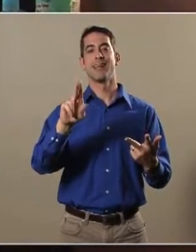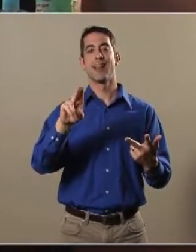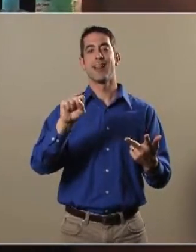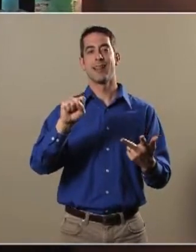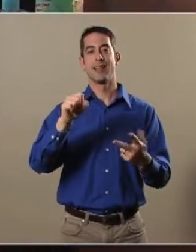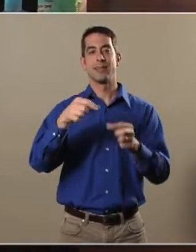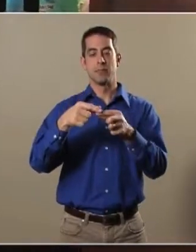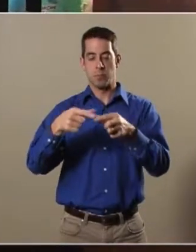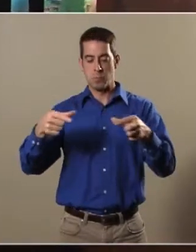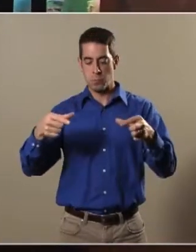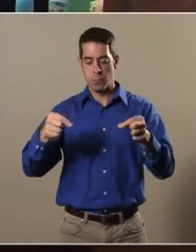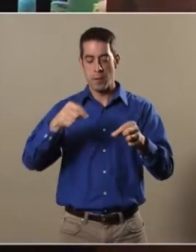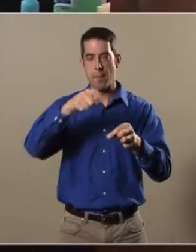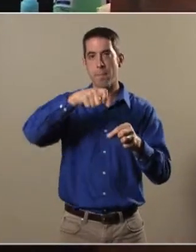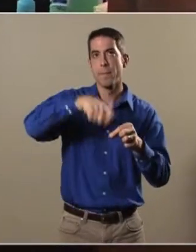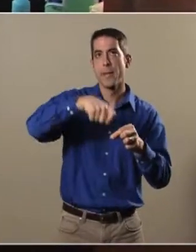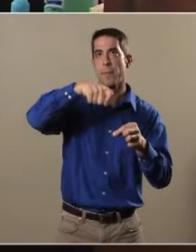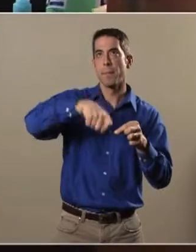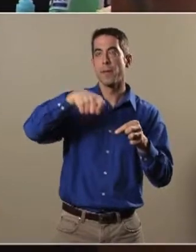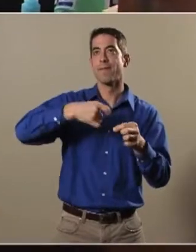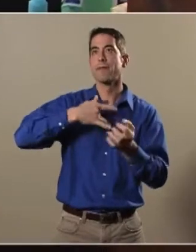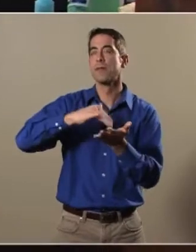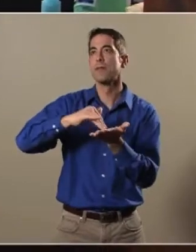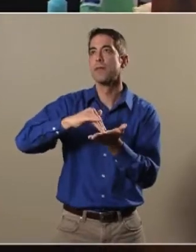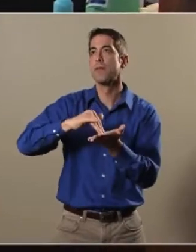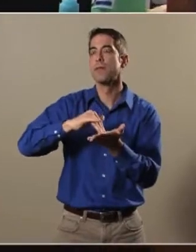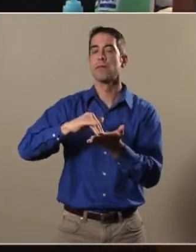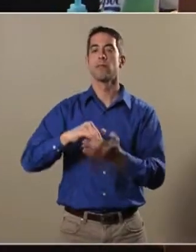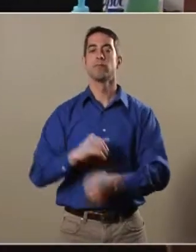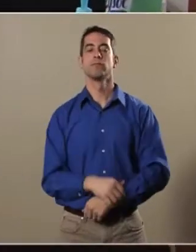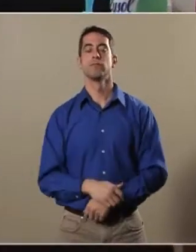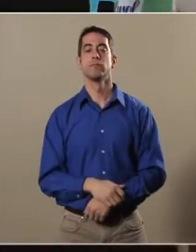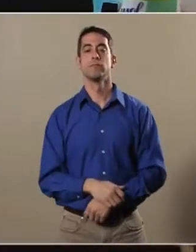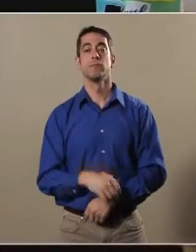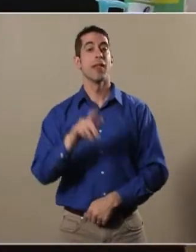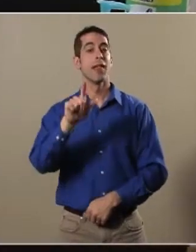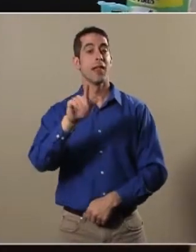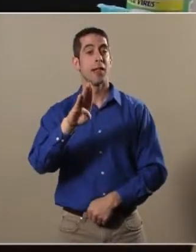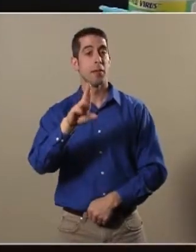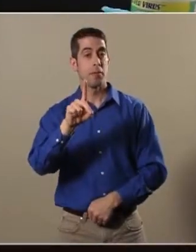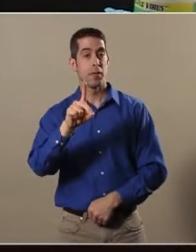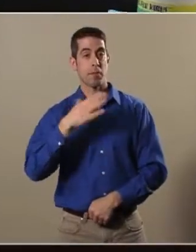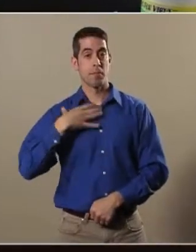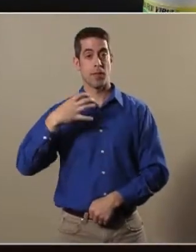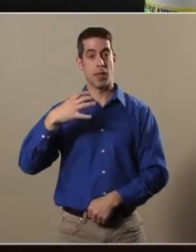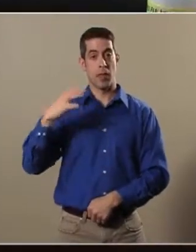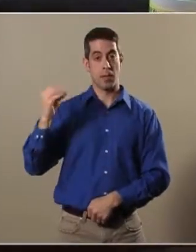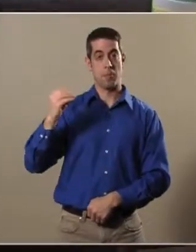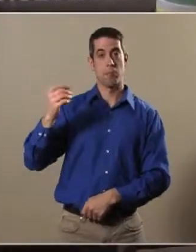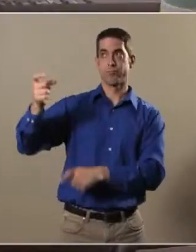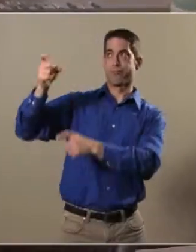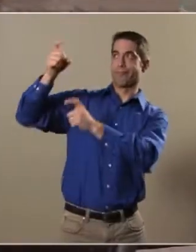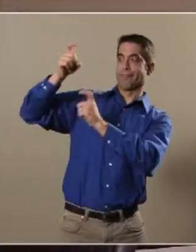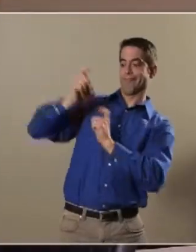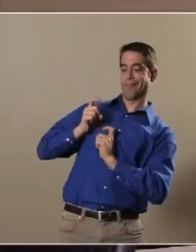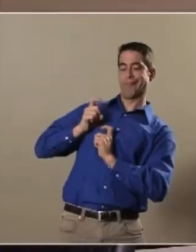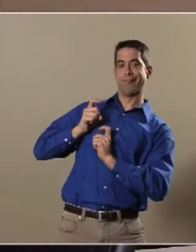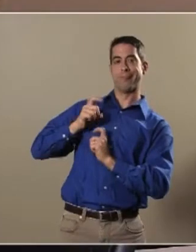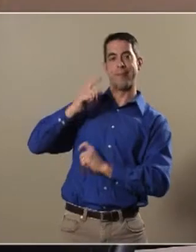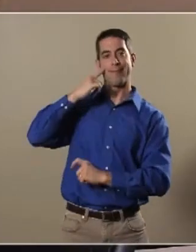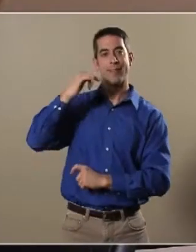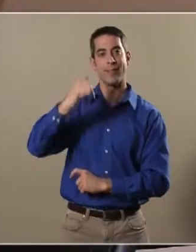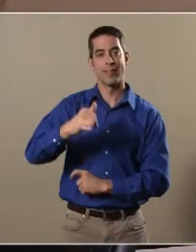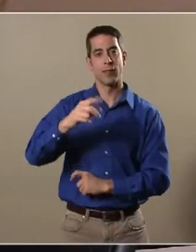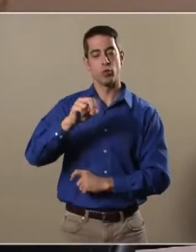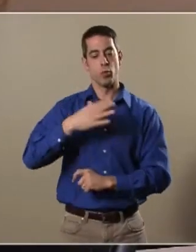The league has made these accommodations and they make sure I have the equipment I need so that I can do my job. And as the Senior